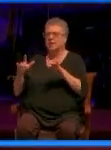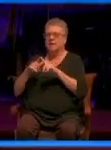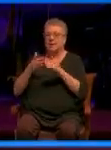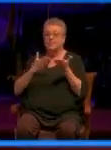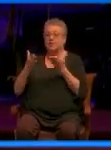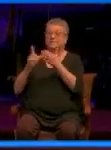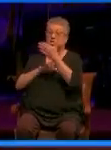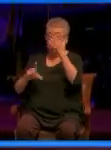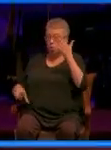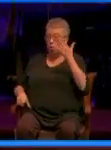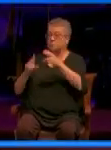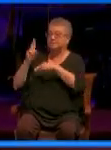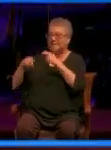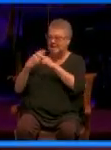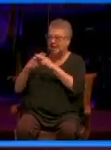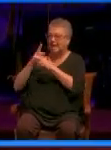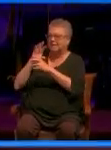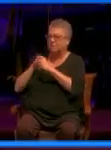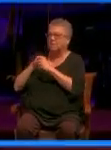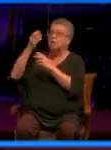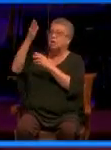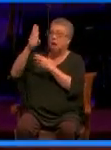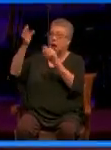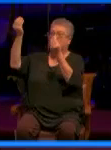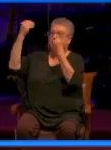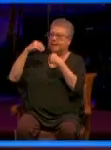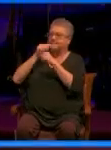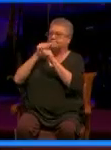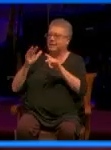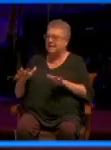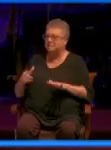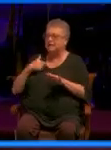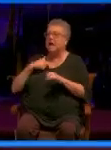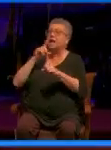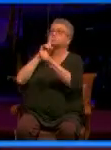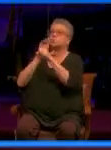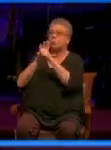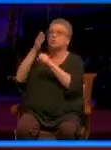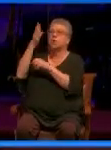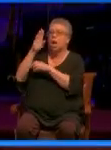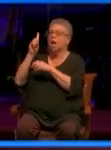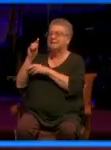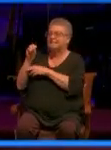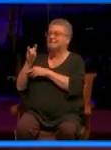Lord's name into this. God gave me blessing. I swear God did this.